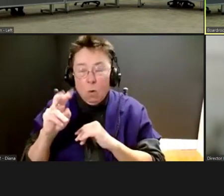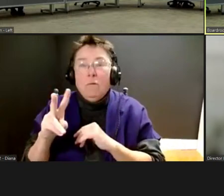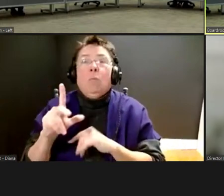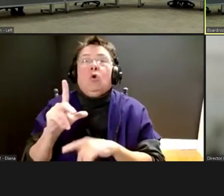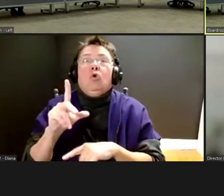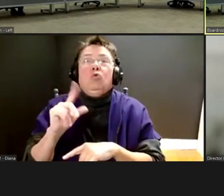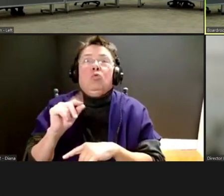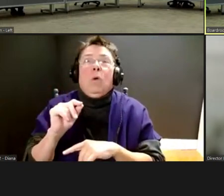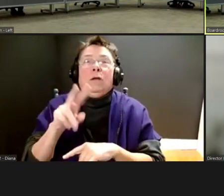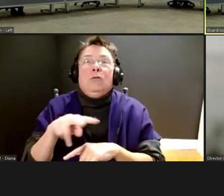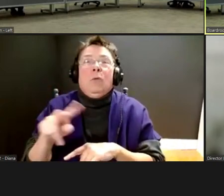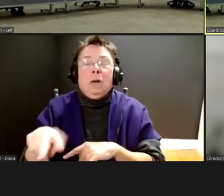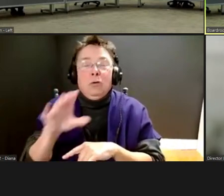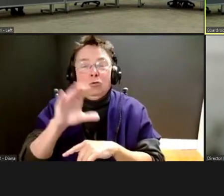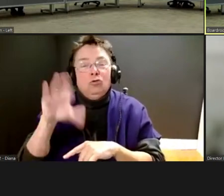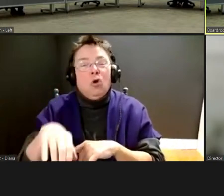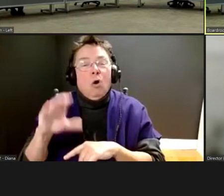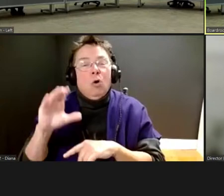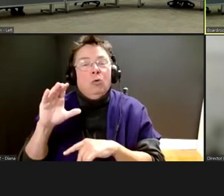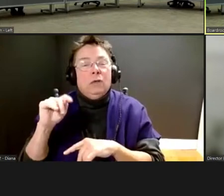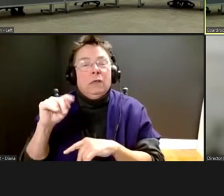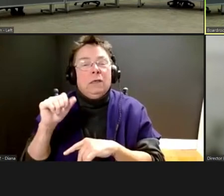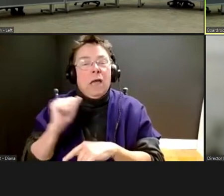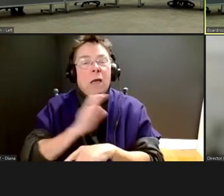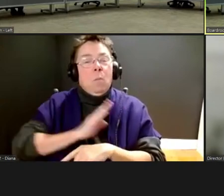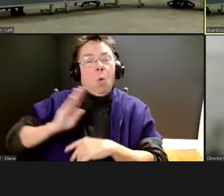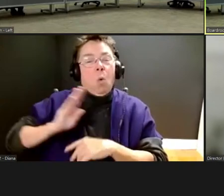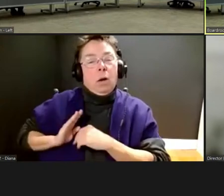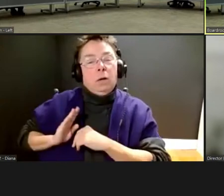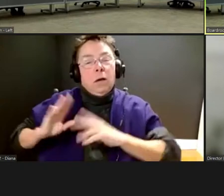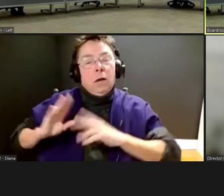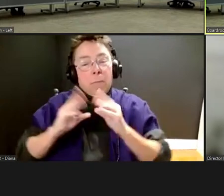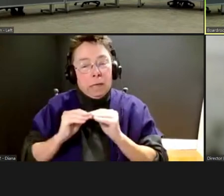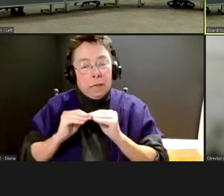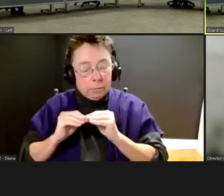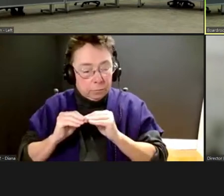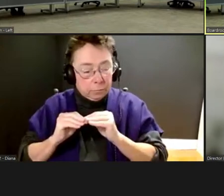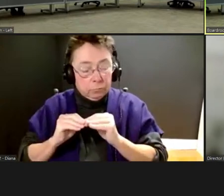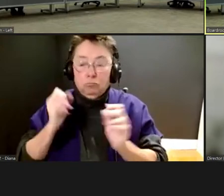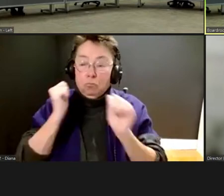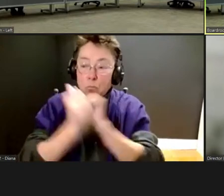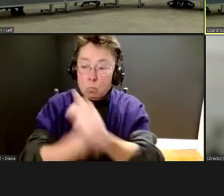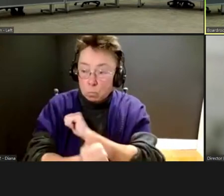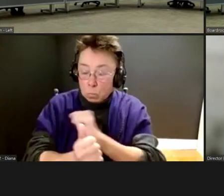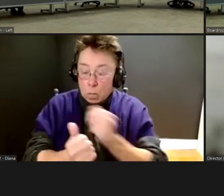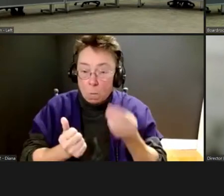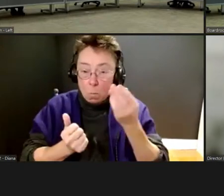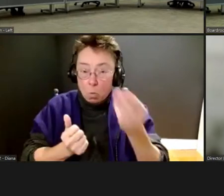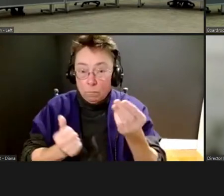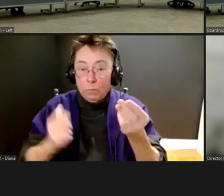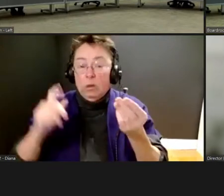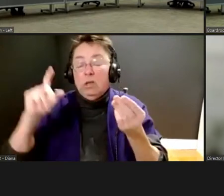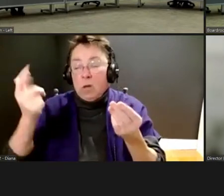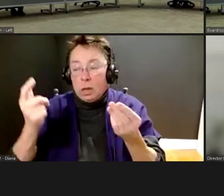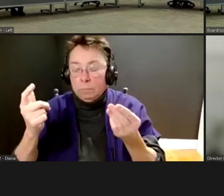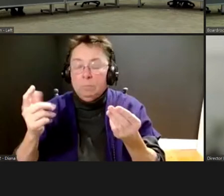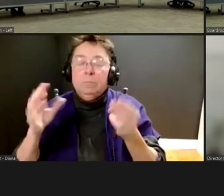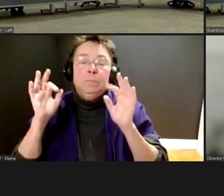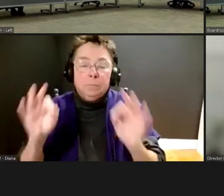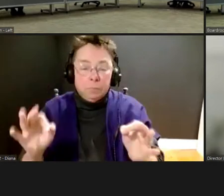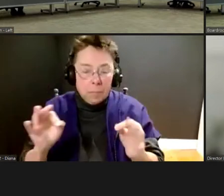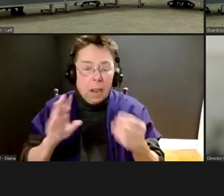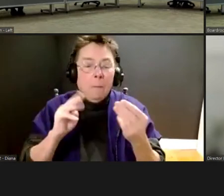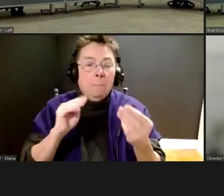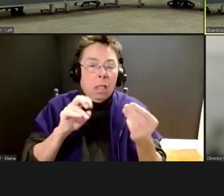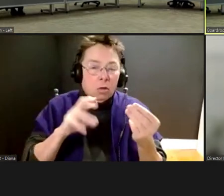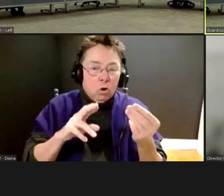November 2022 Chicago Transit Board regular board meeting. So moved. Second. Moved by Director Miller, seconded